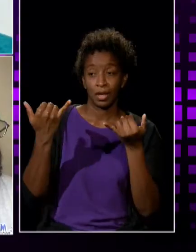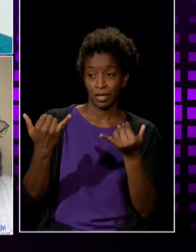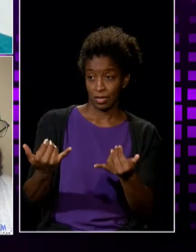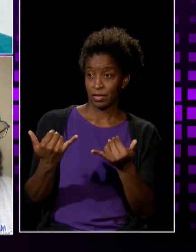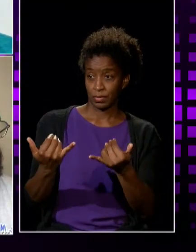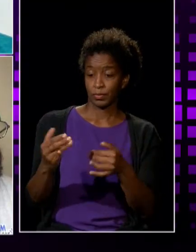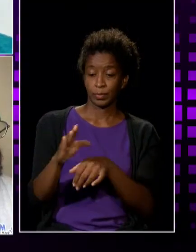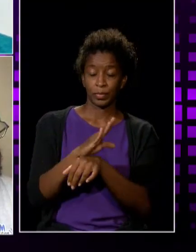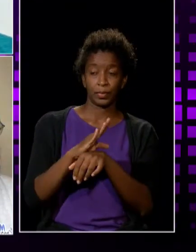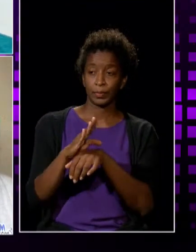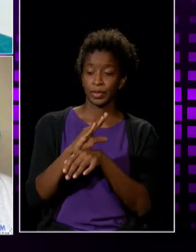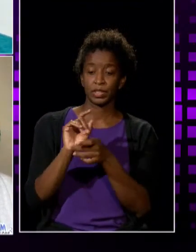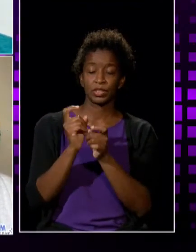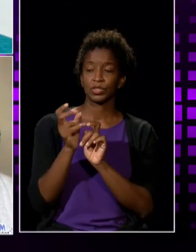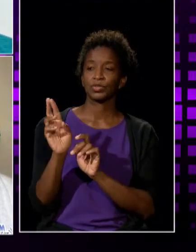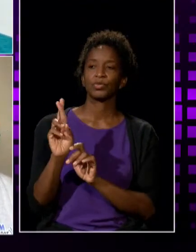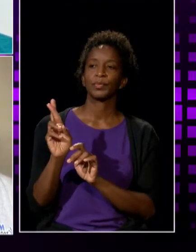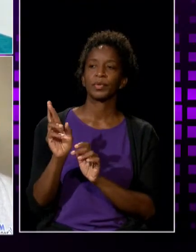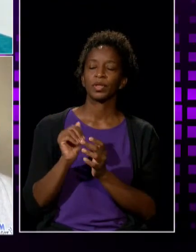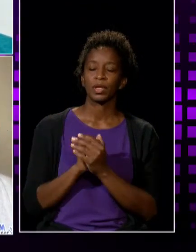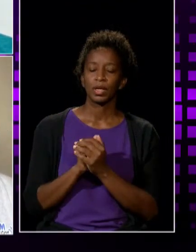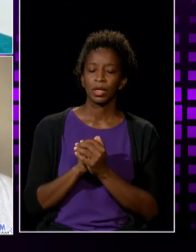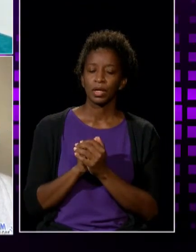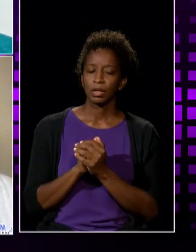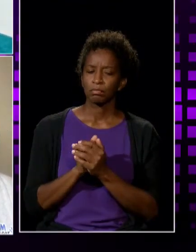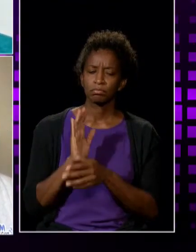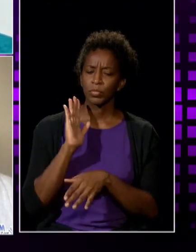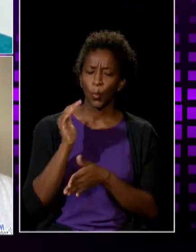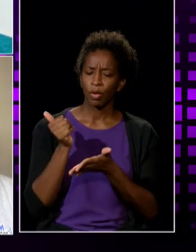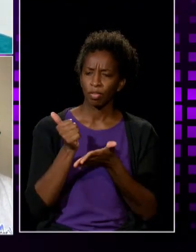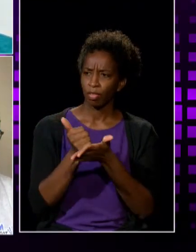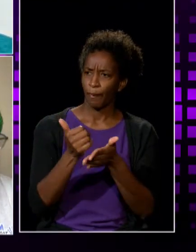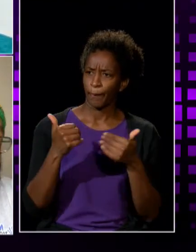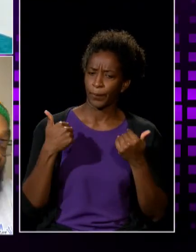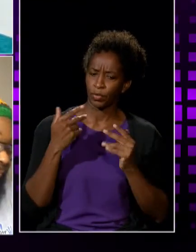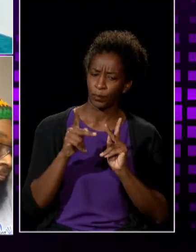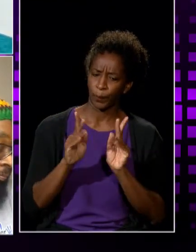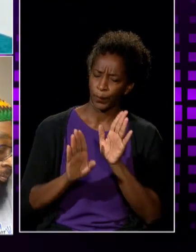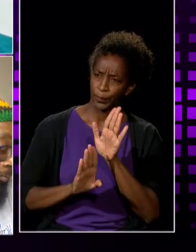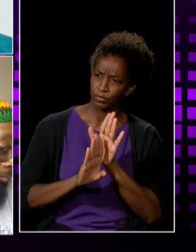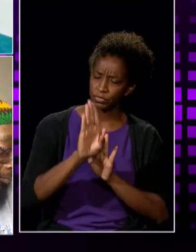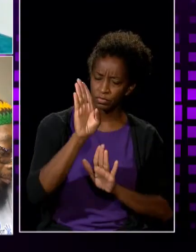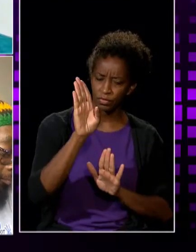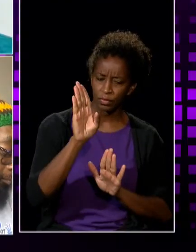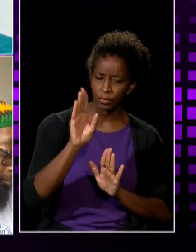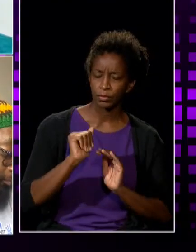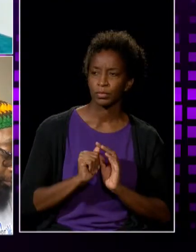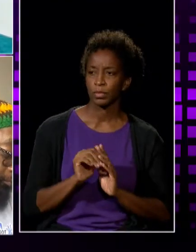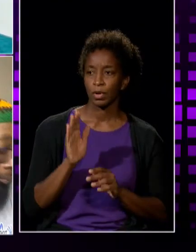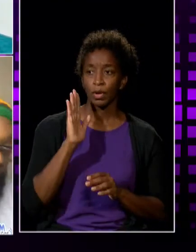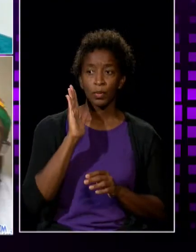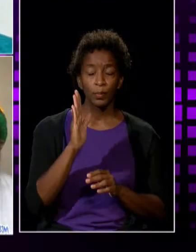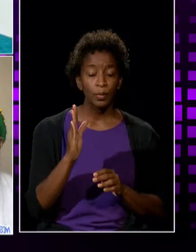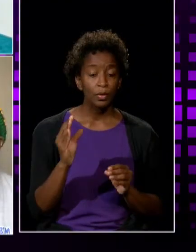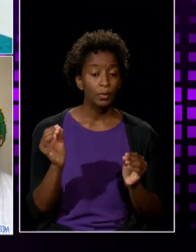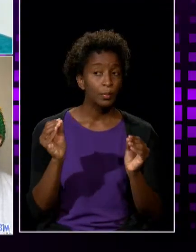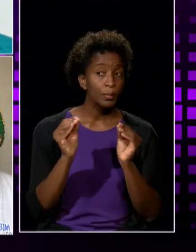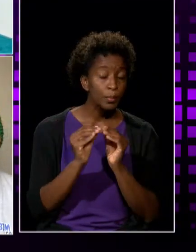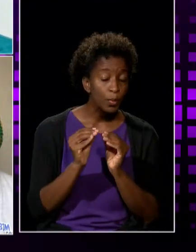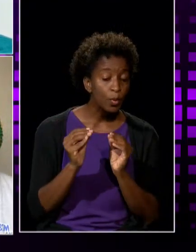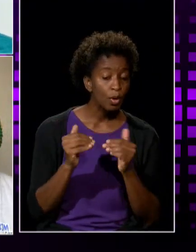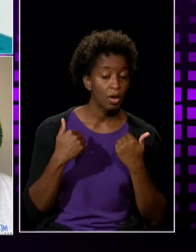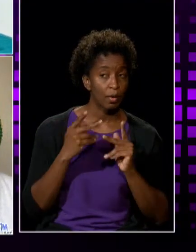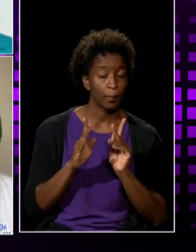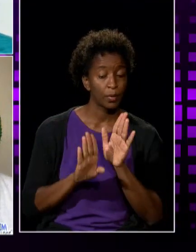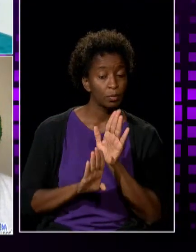of Barbados mean for youth development? Are we going to see a move towards more youth development, or are we going to